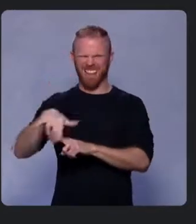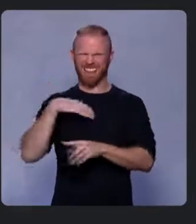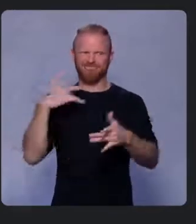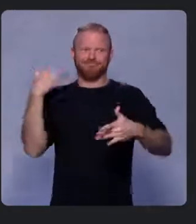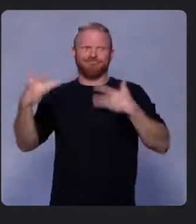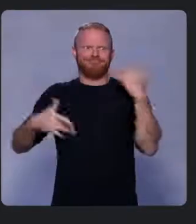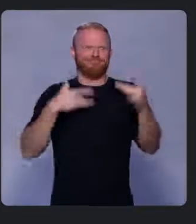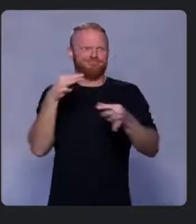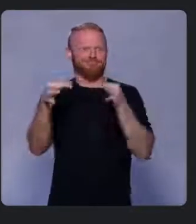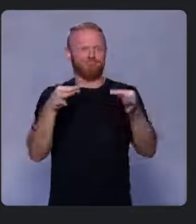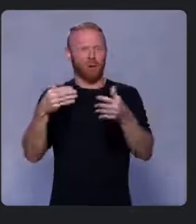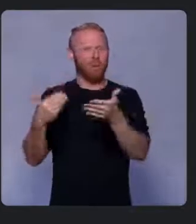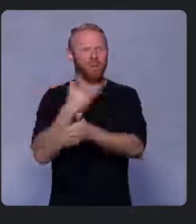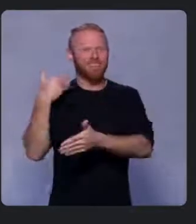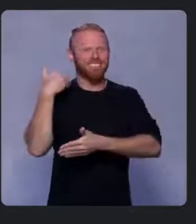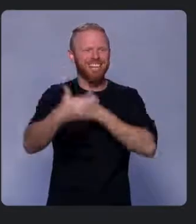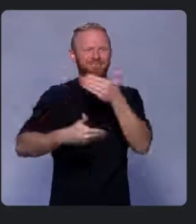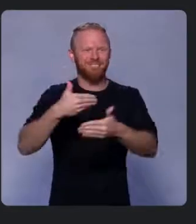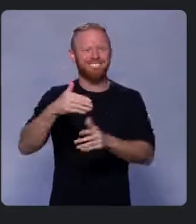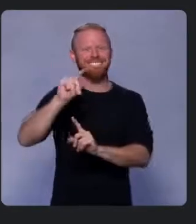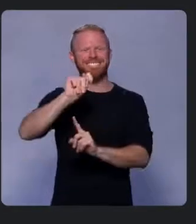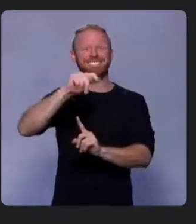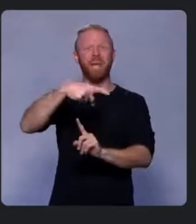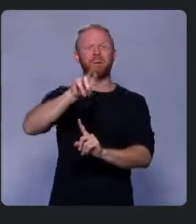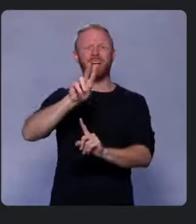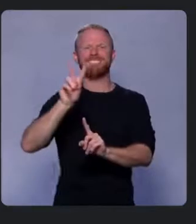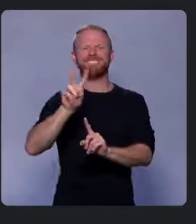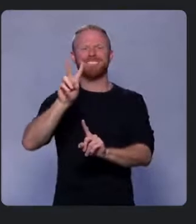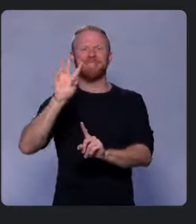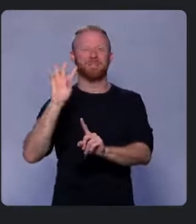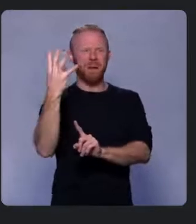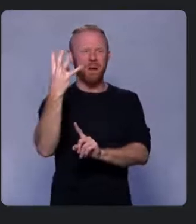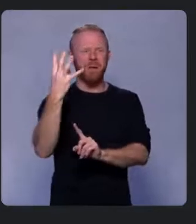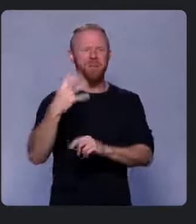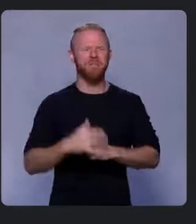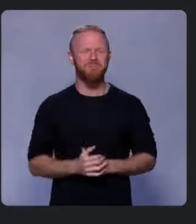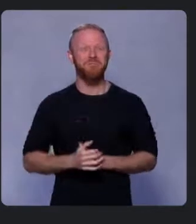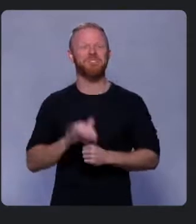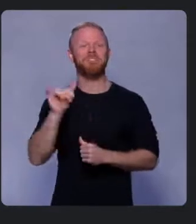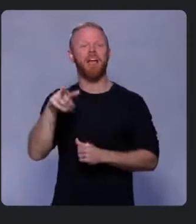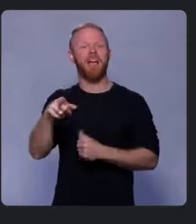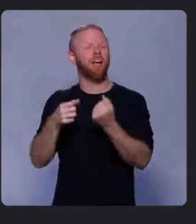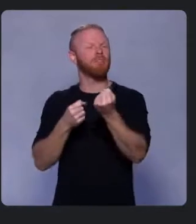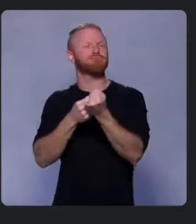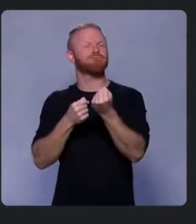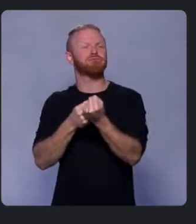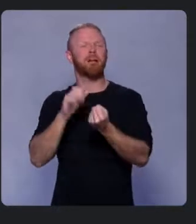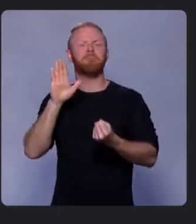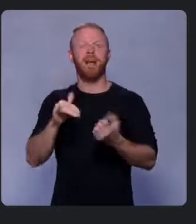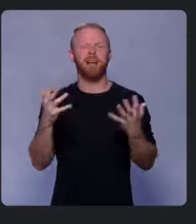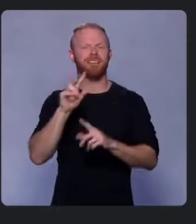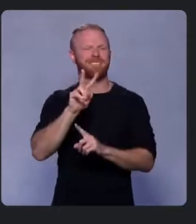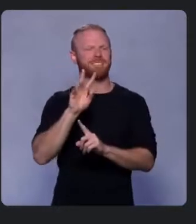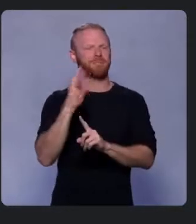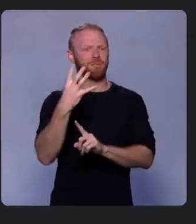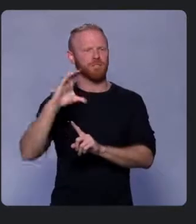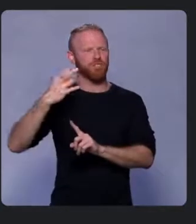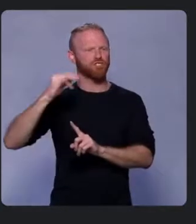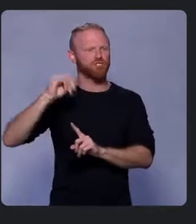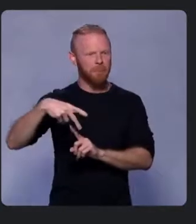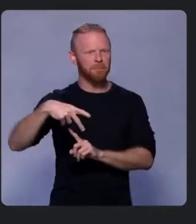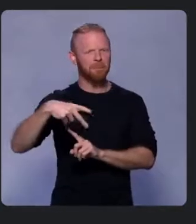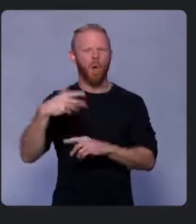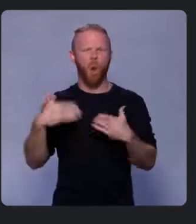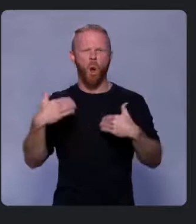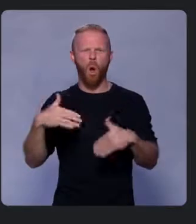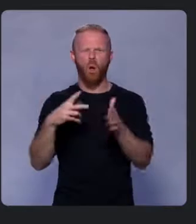announce our next generation, the TPU v4. These are powered by the v4 chip, which is more than twice